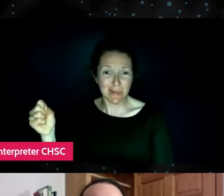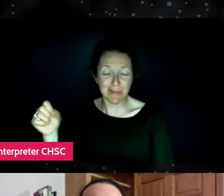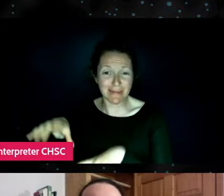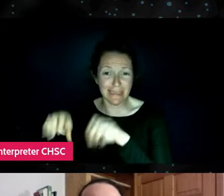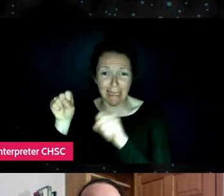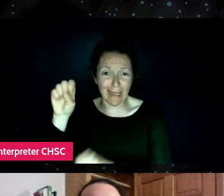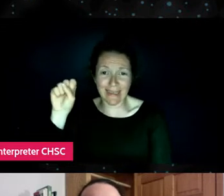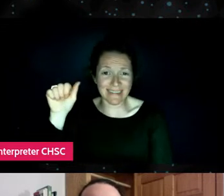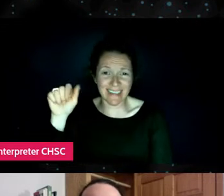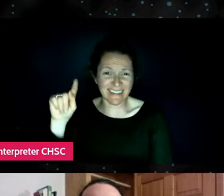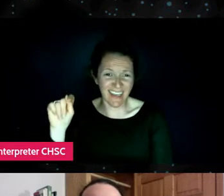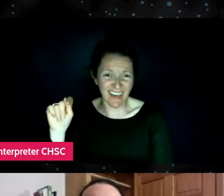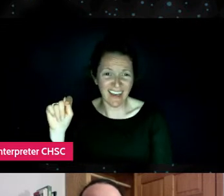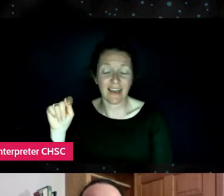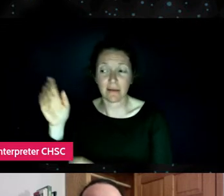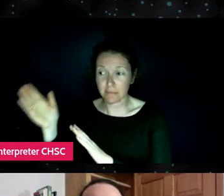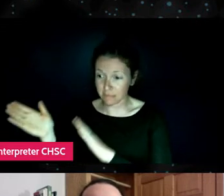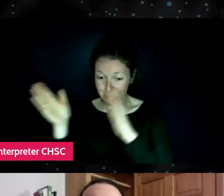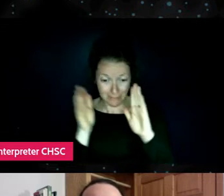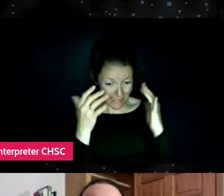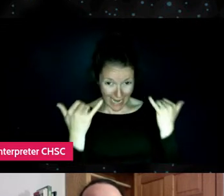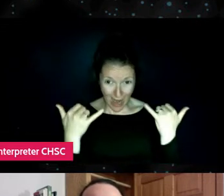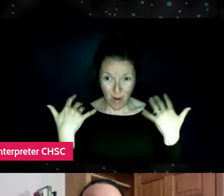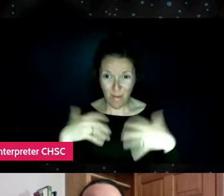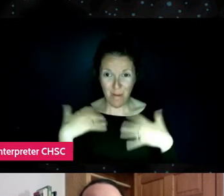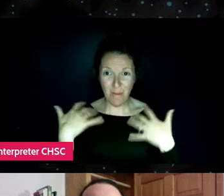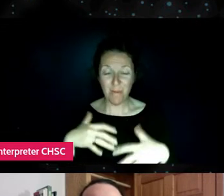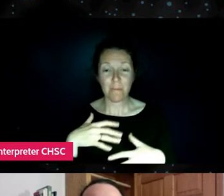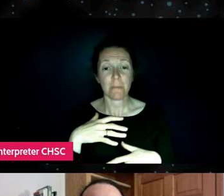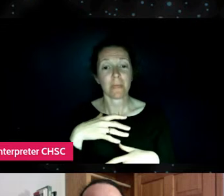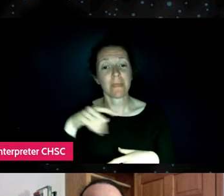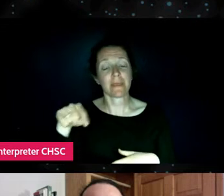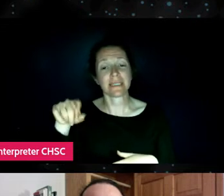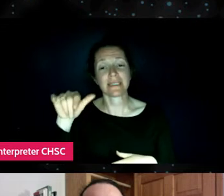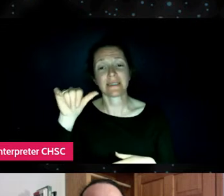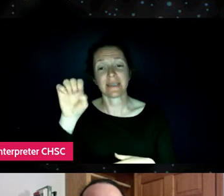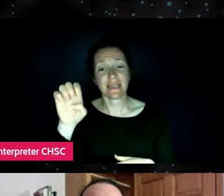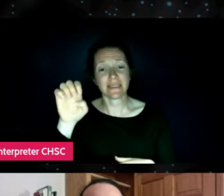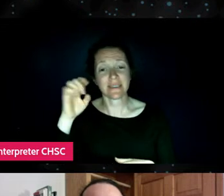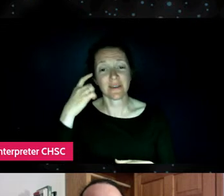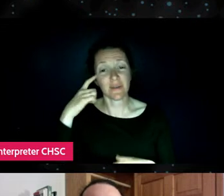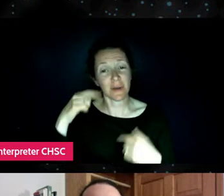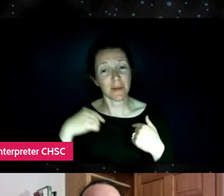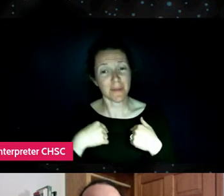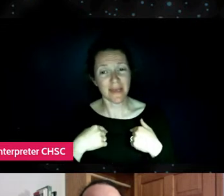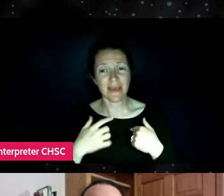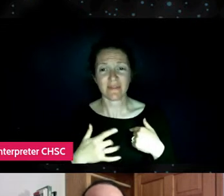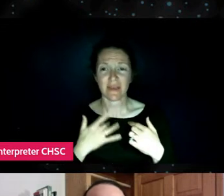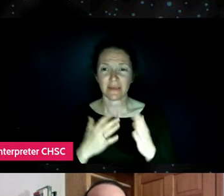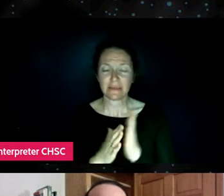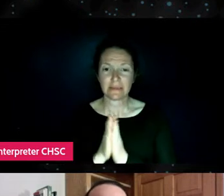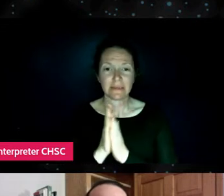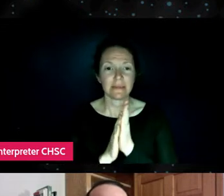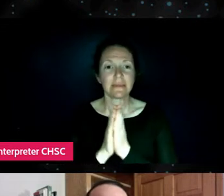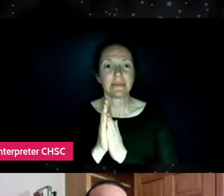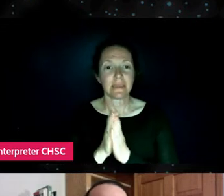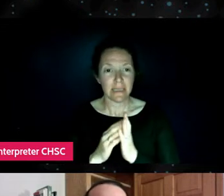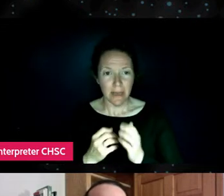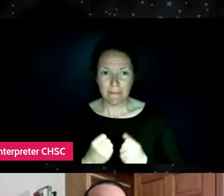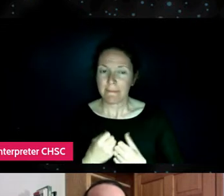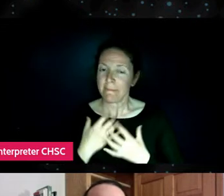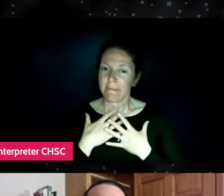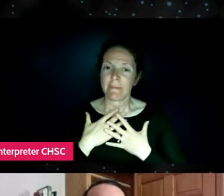SAT. And this case certainly has, for me, kindled, you know, a passion for